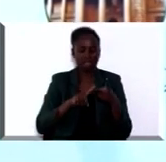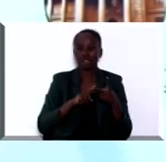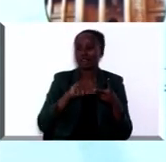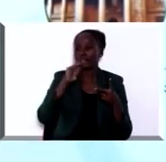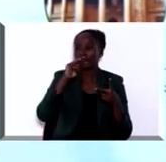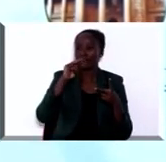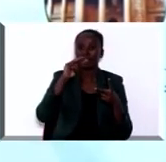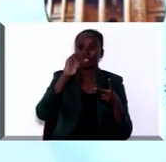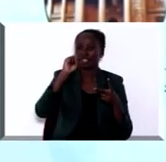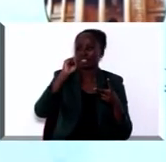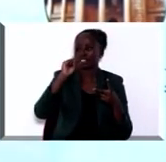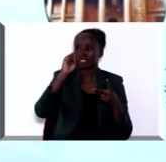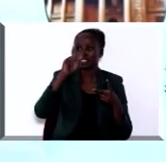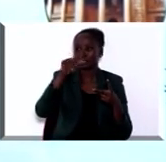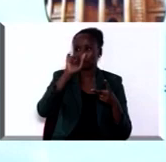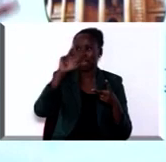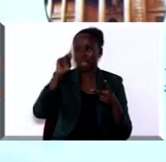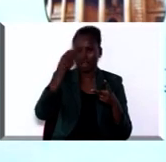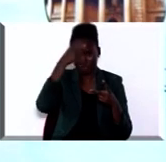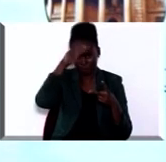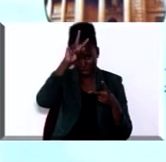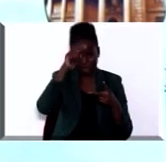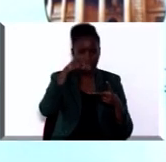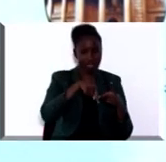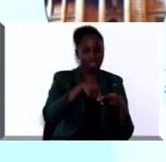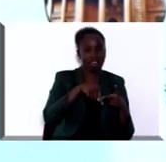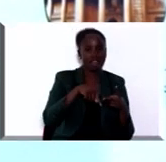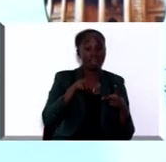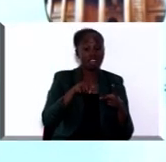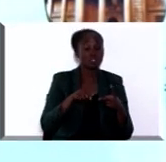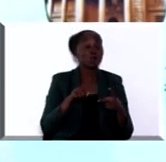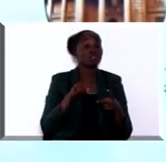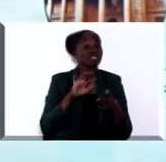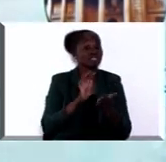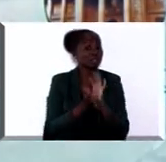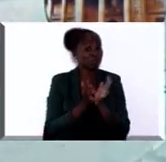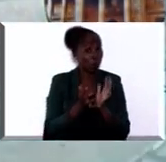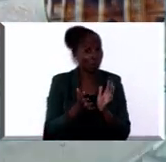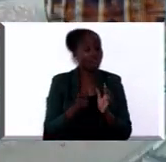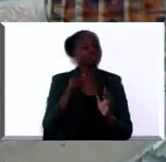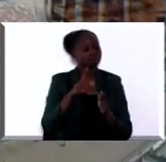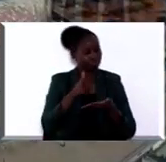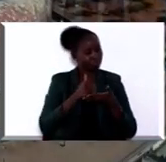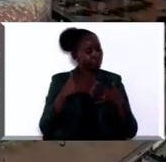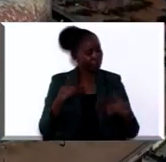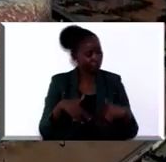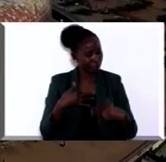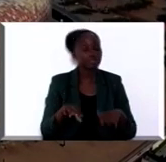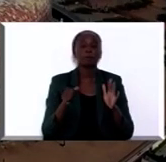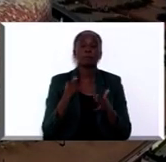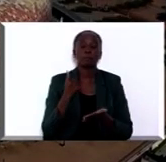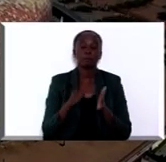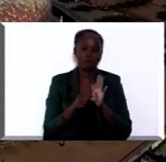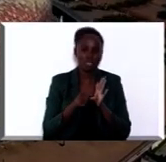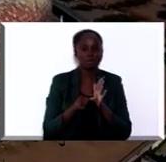Spain. So the Museum of Football is quite important to help us tell the story